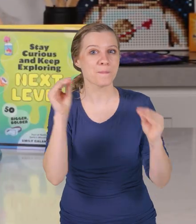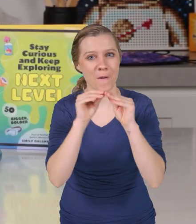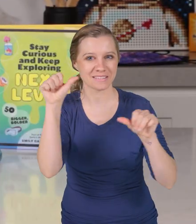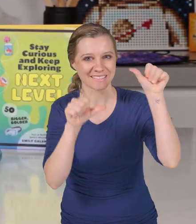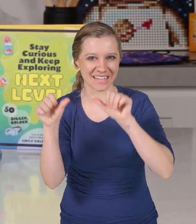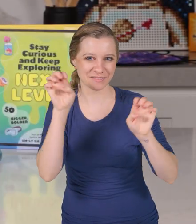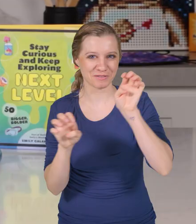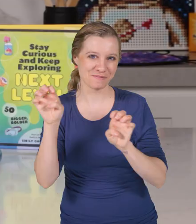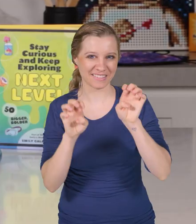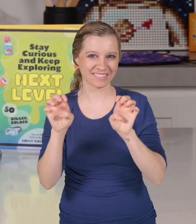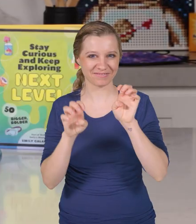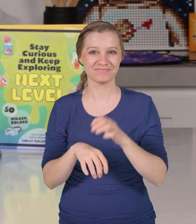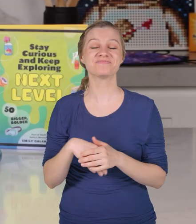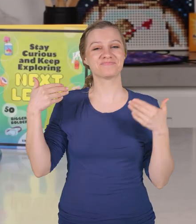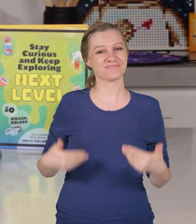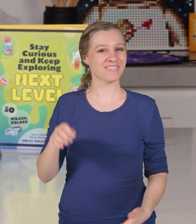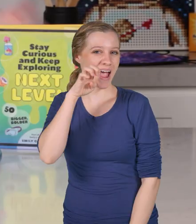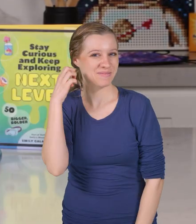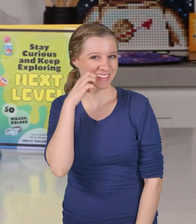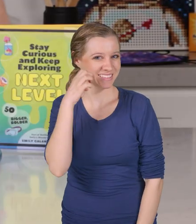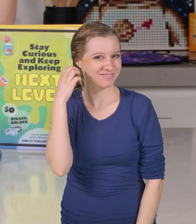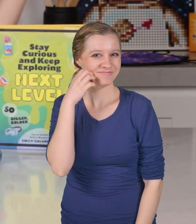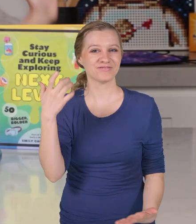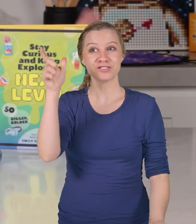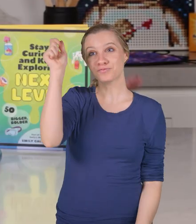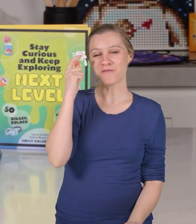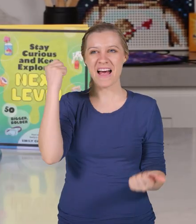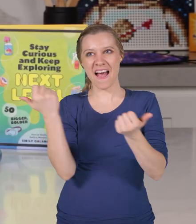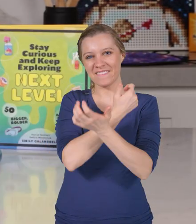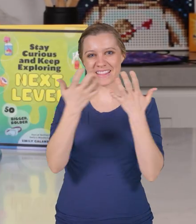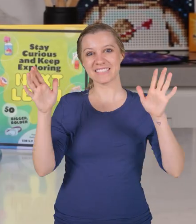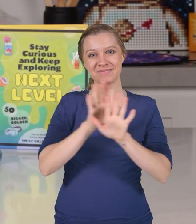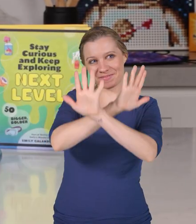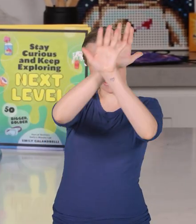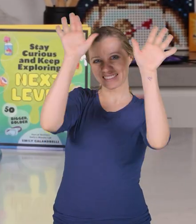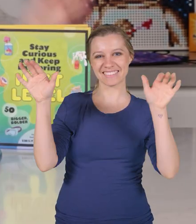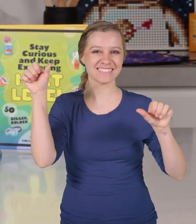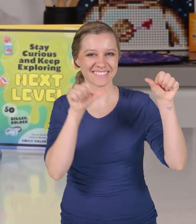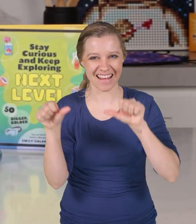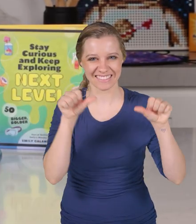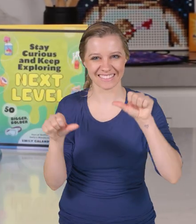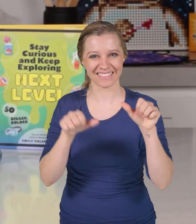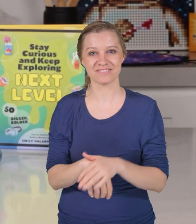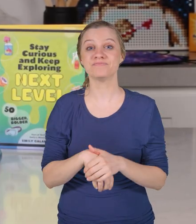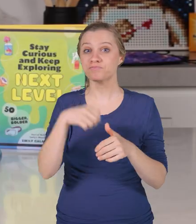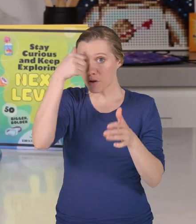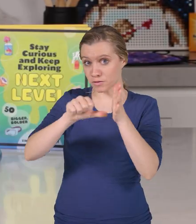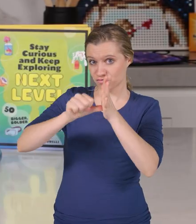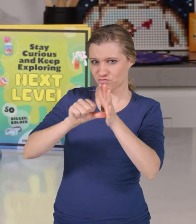99 more science experiments. I'm Emily Calandrelli. Subscribe for all things science and space. And